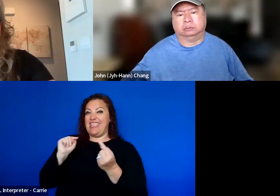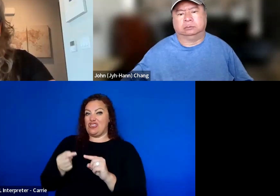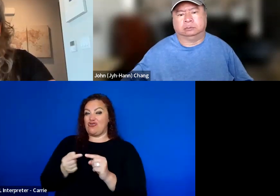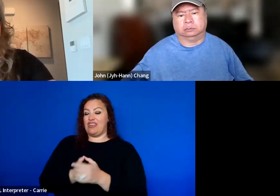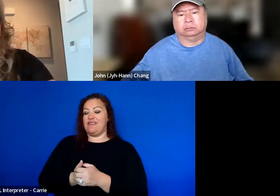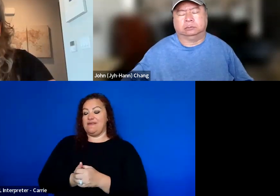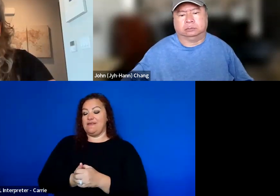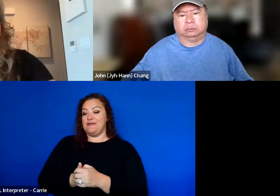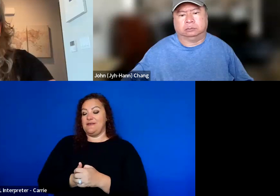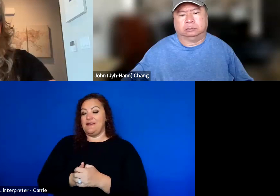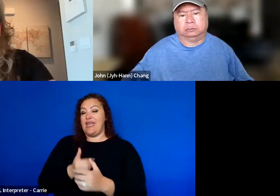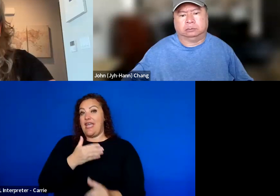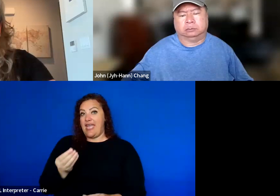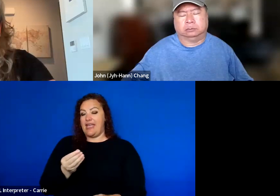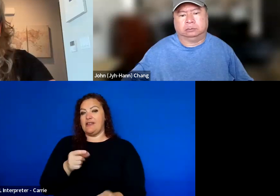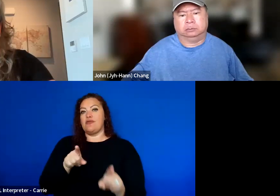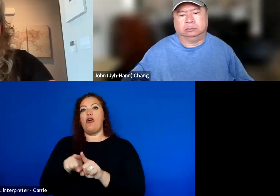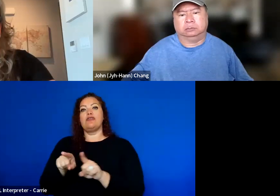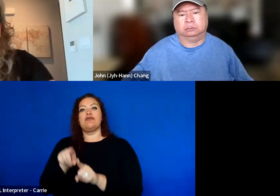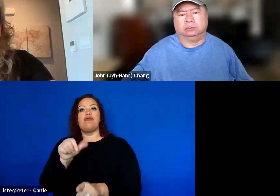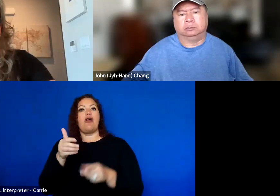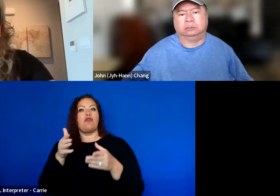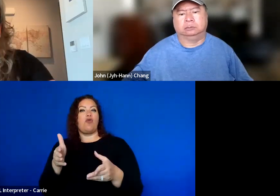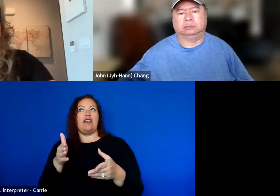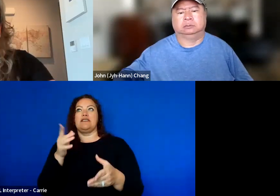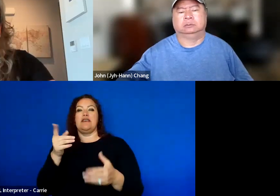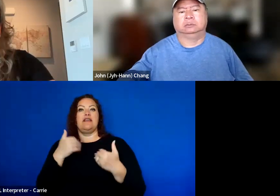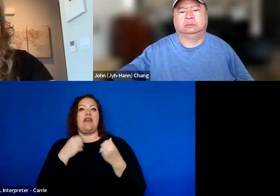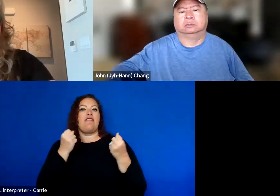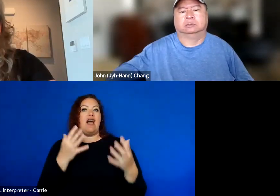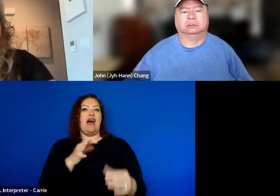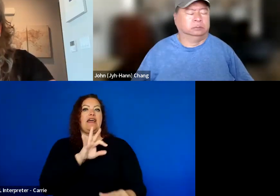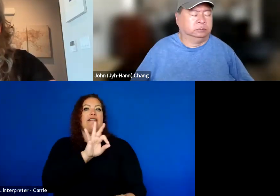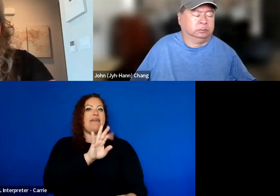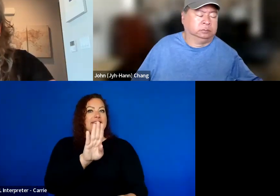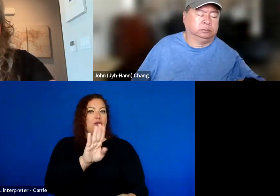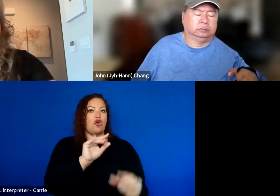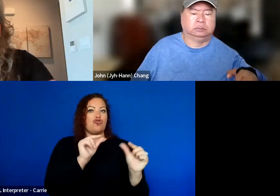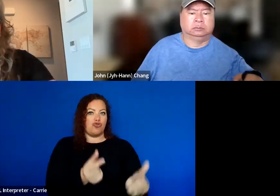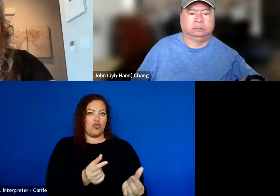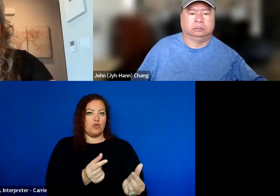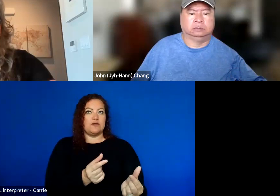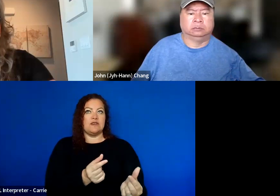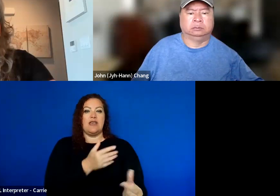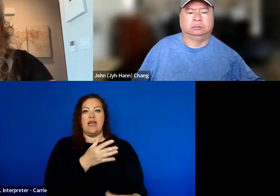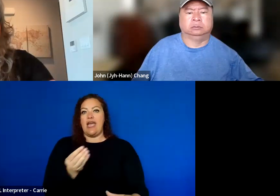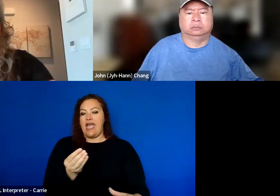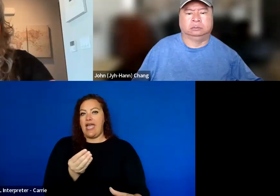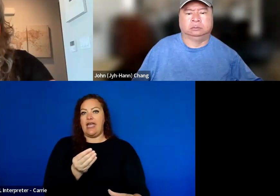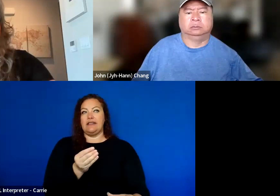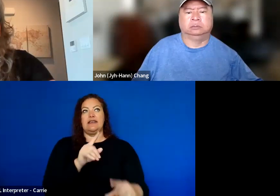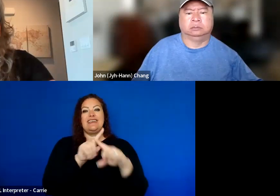And also other ways, there's a lot of Facebook groups and